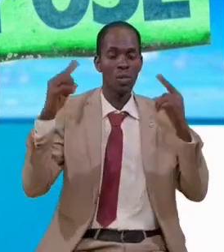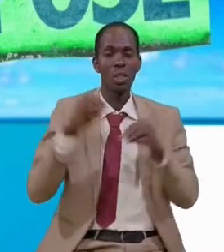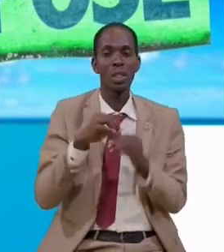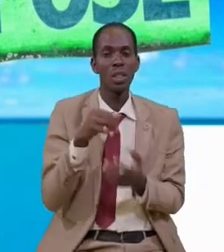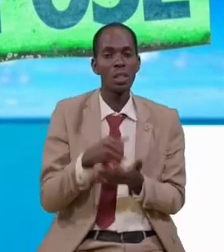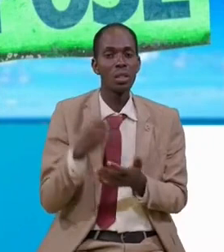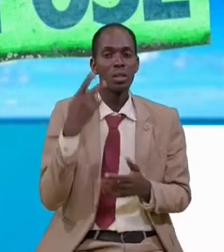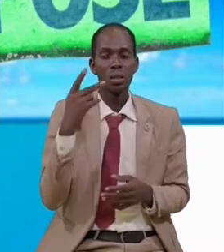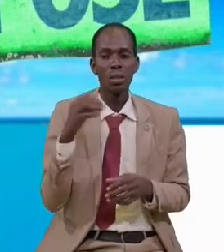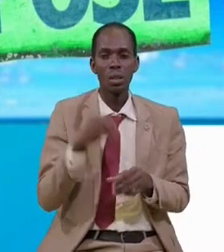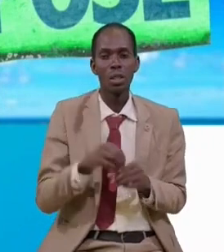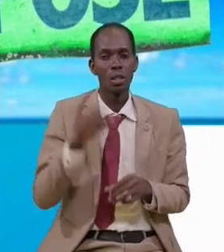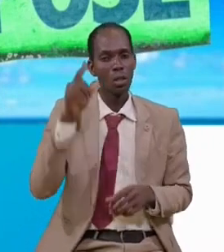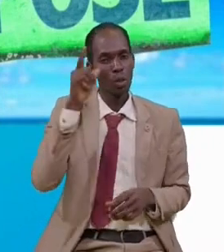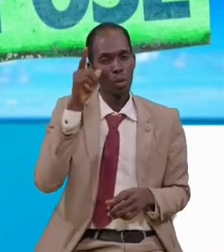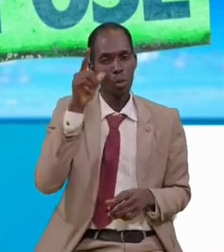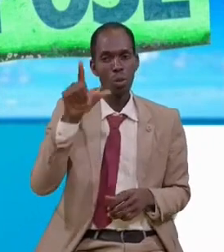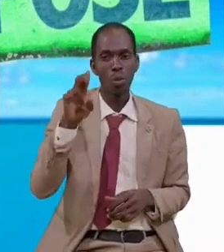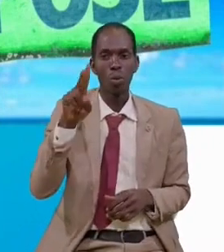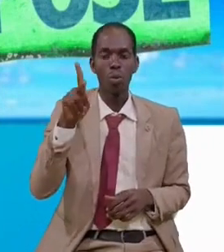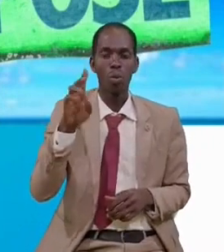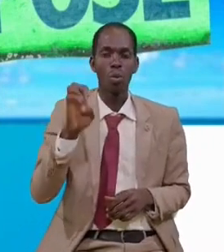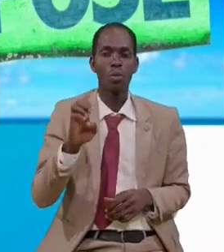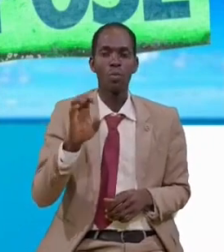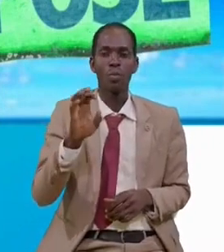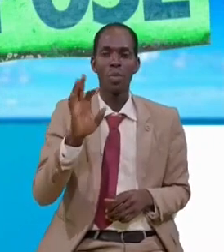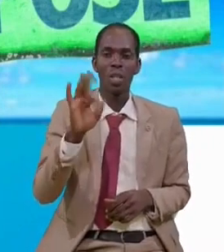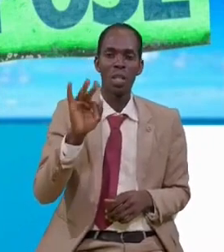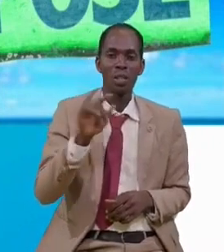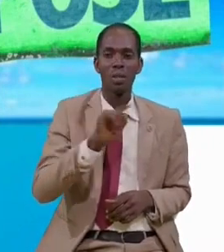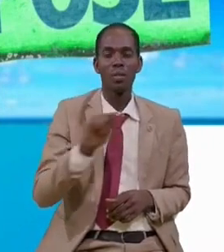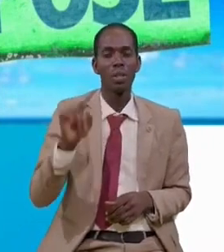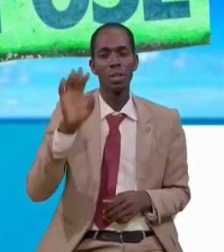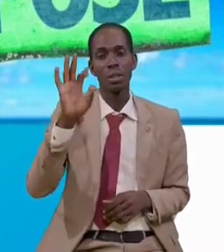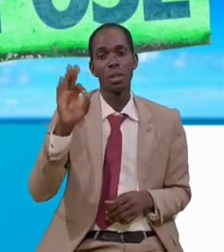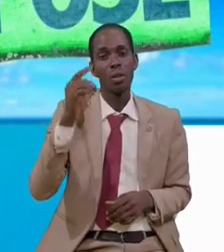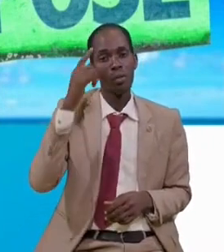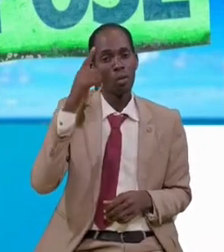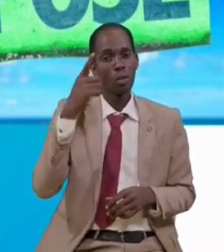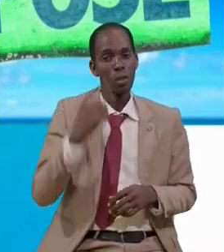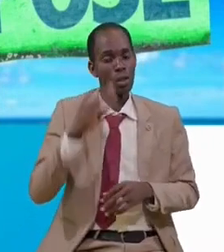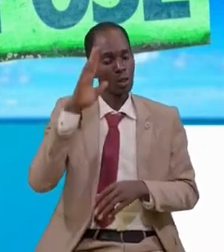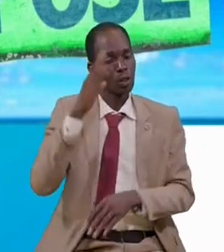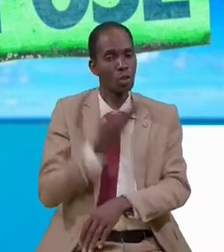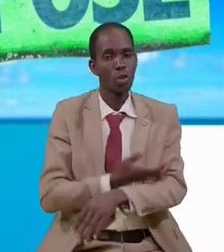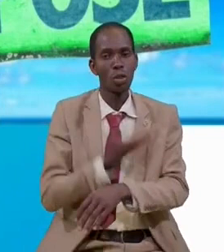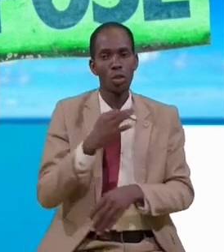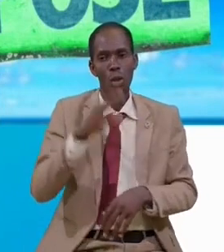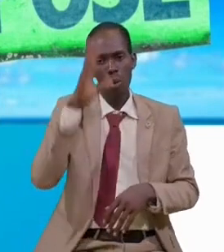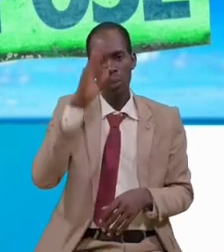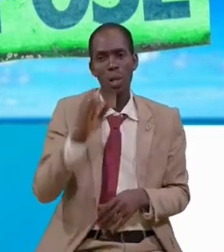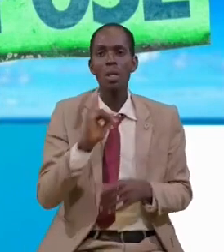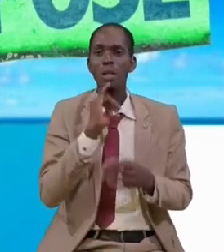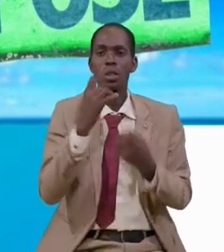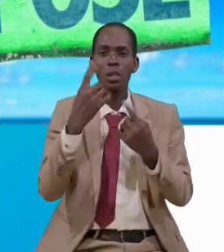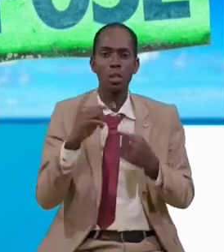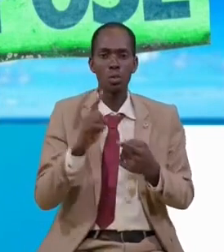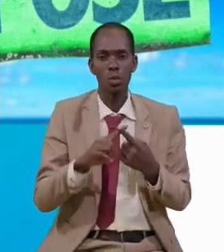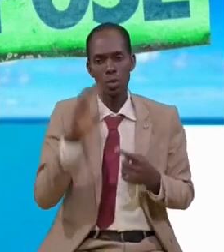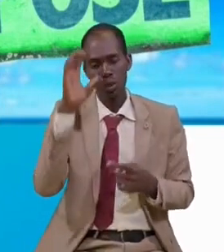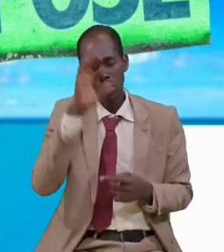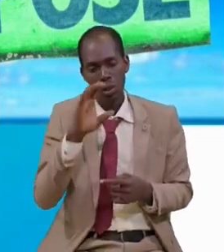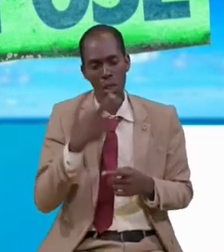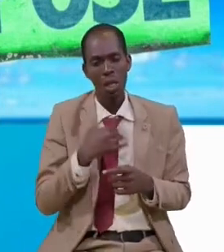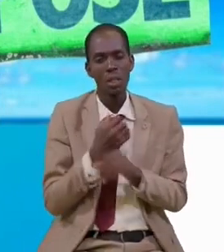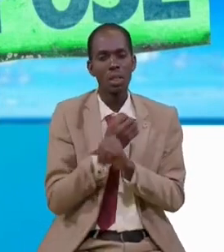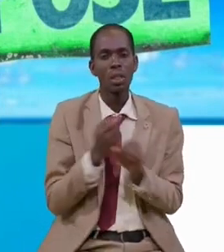19, verse 9, he says, for the Son of Man is come to seek and to save that which was